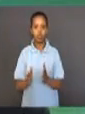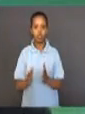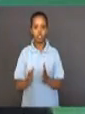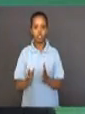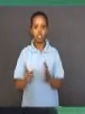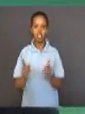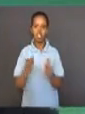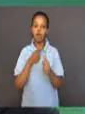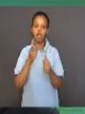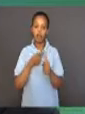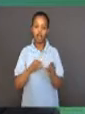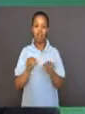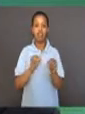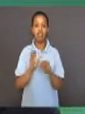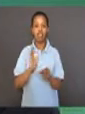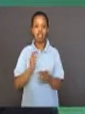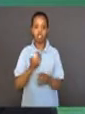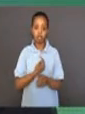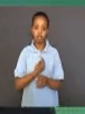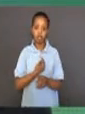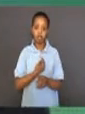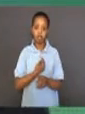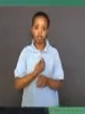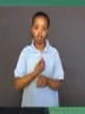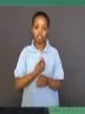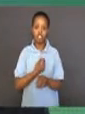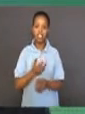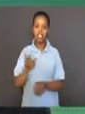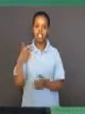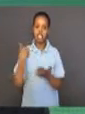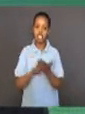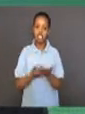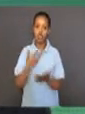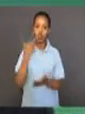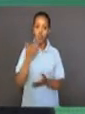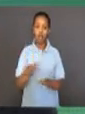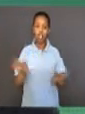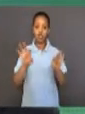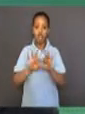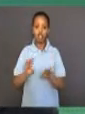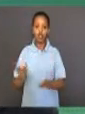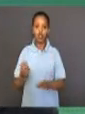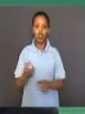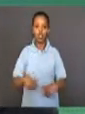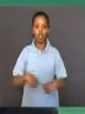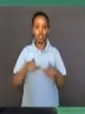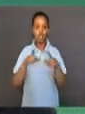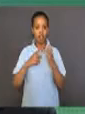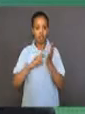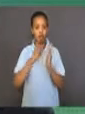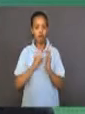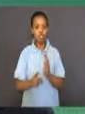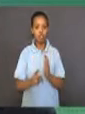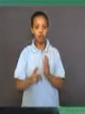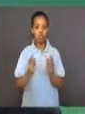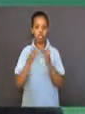our first activity, name the three domains of life that we